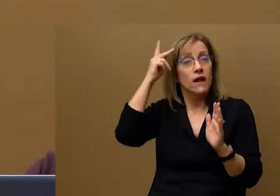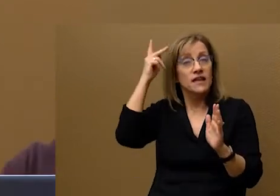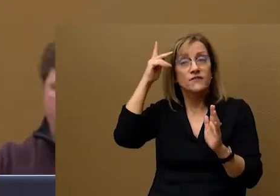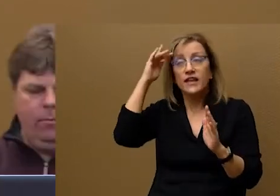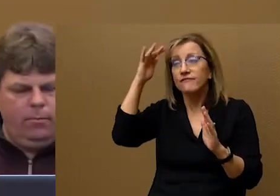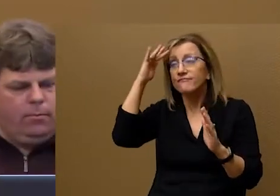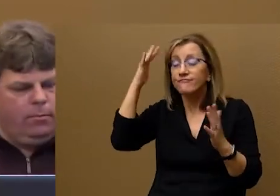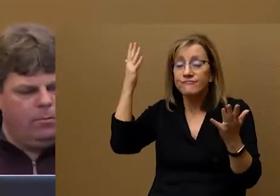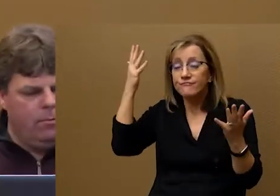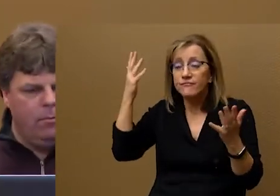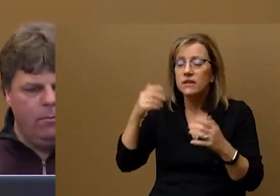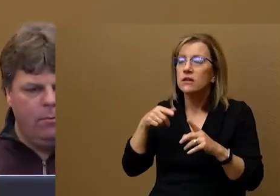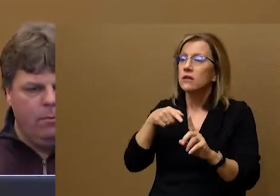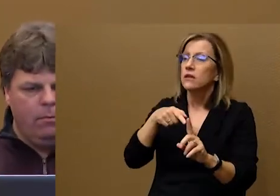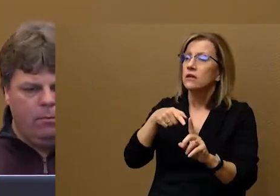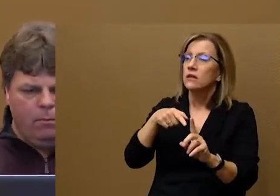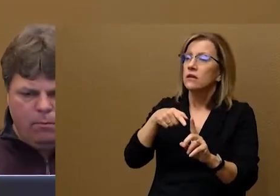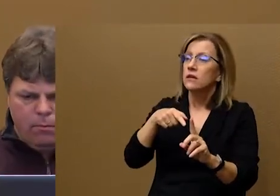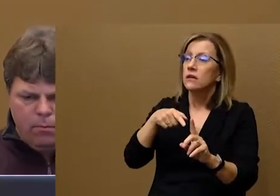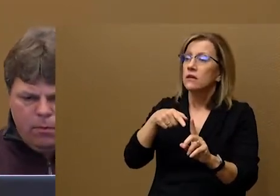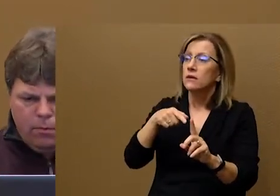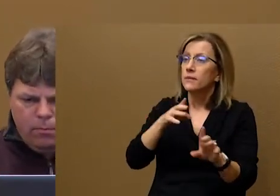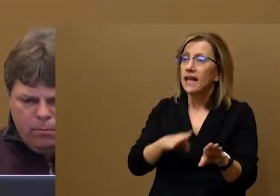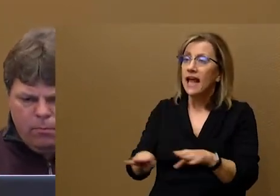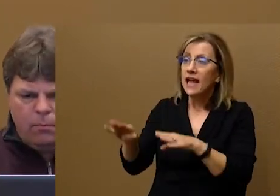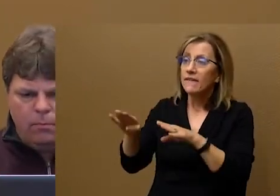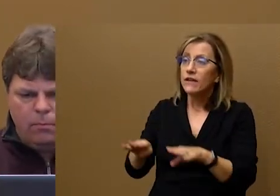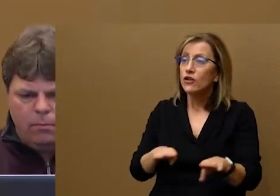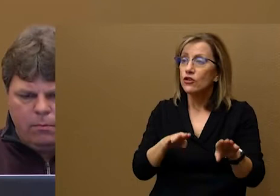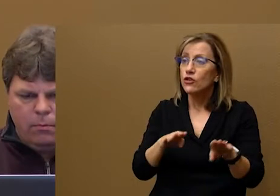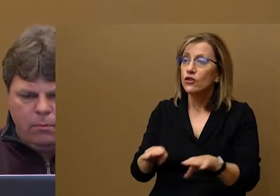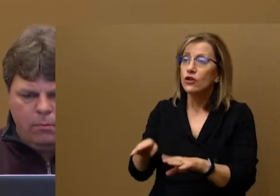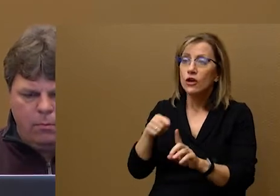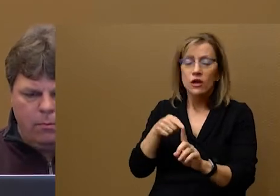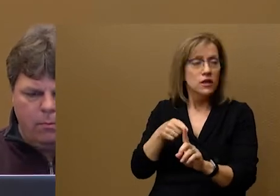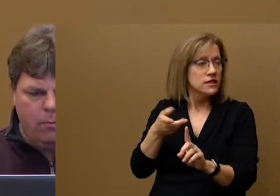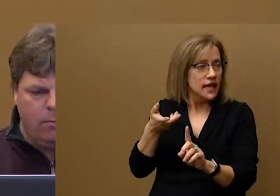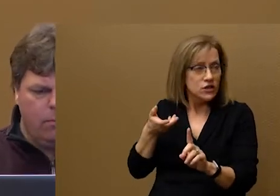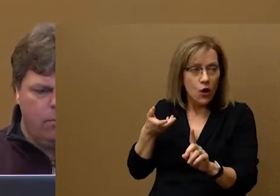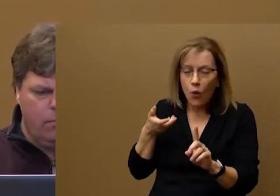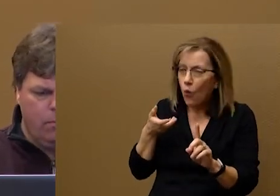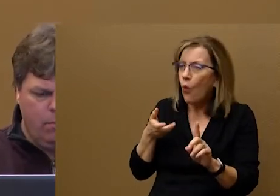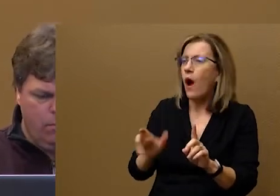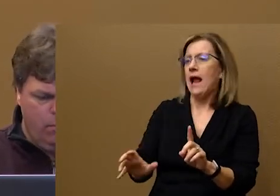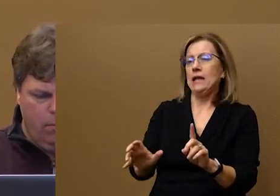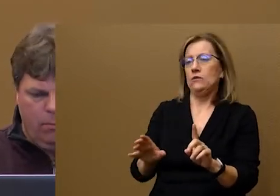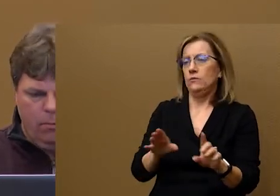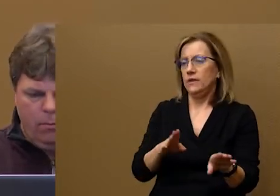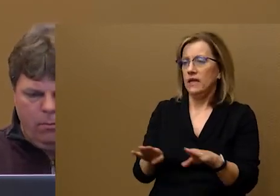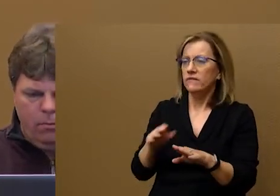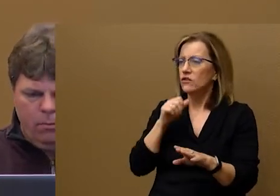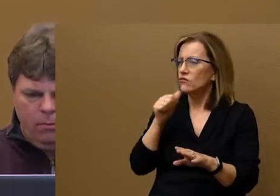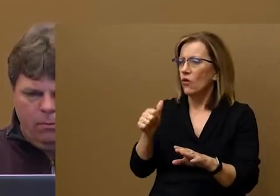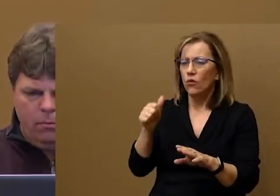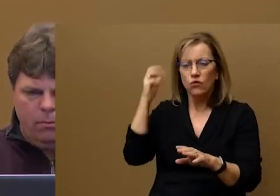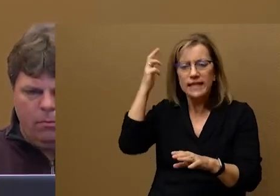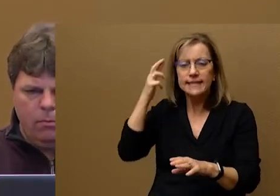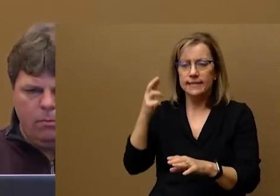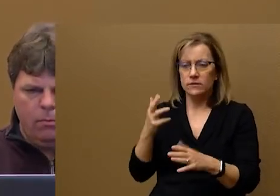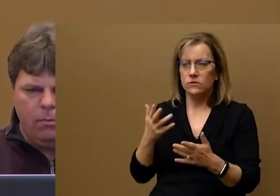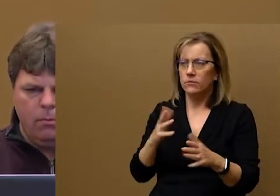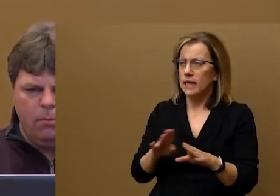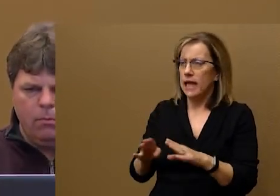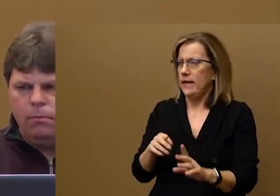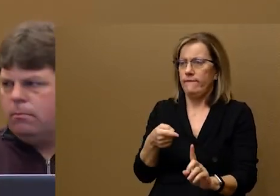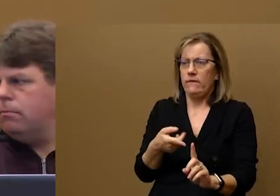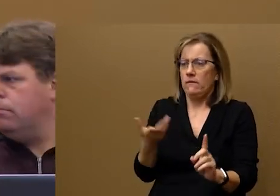the general philosophy people have is, why doesn't this child behave? Because they don't want to. They don't want to behave. They're